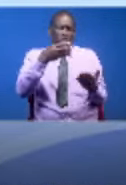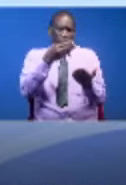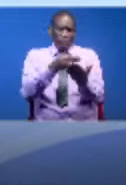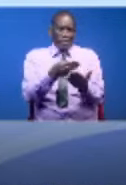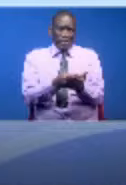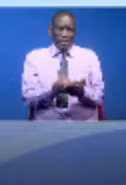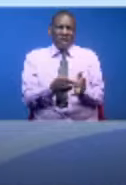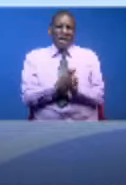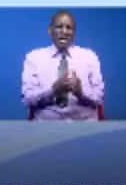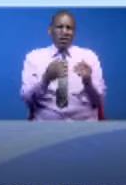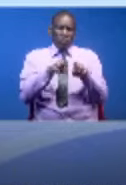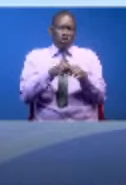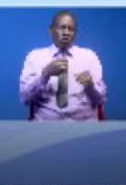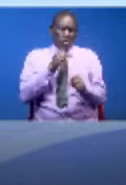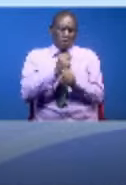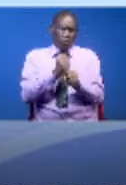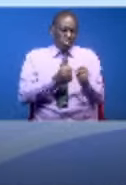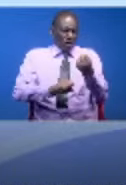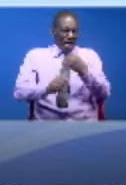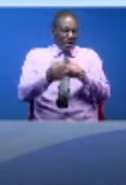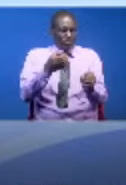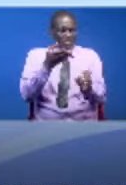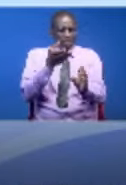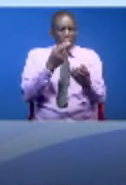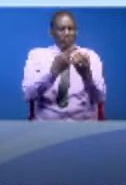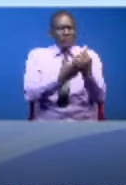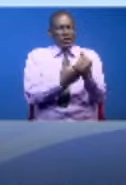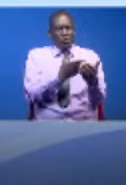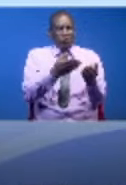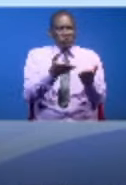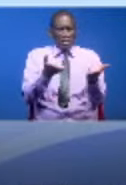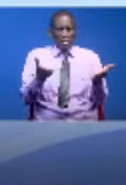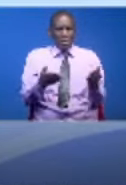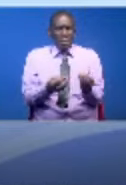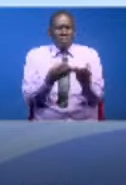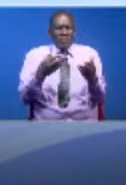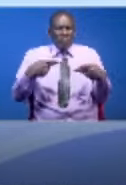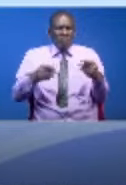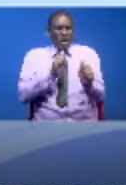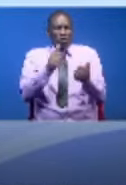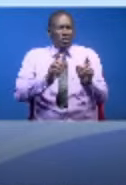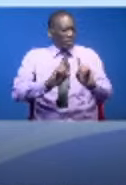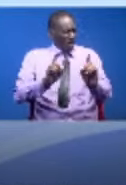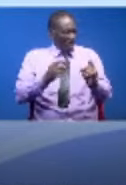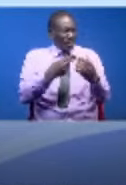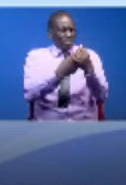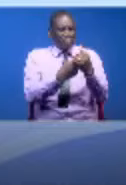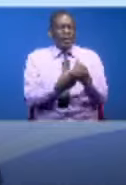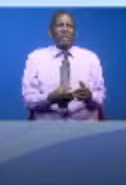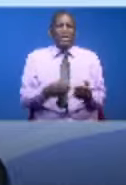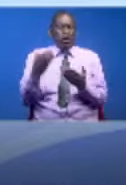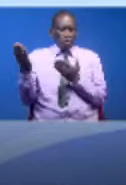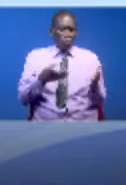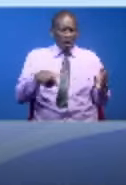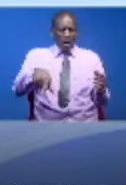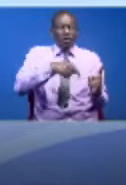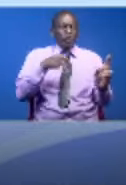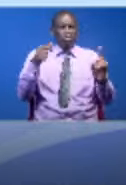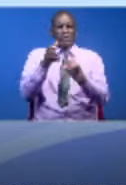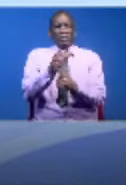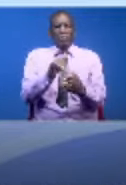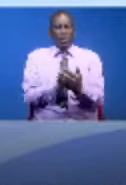we also do actively partner with those kind of entities. Many people think they are competitors. We say, no, they are partners to allow us to achieve that objective